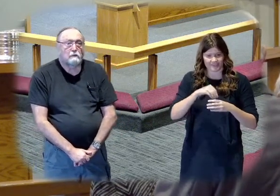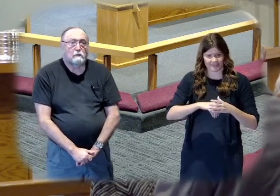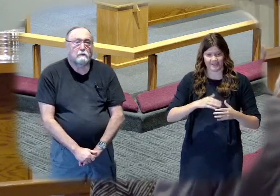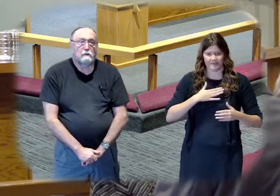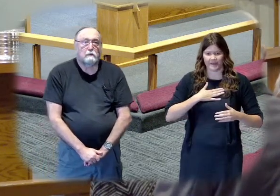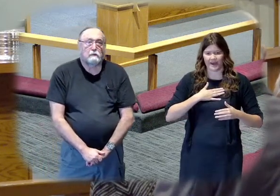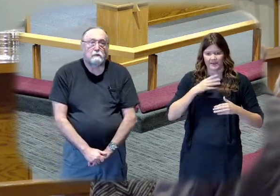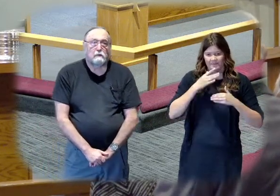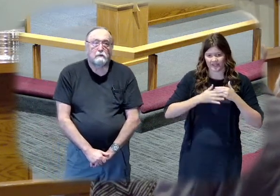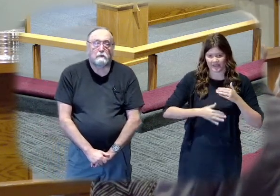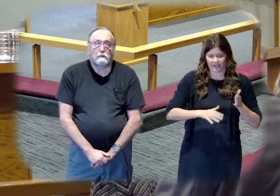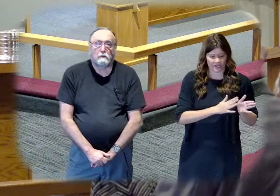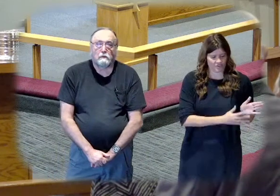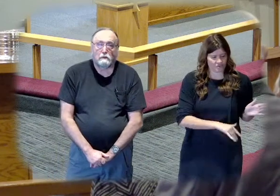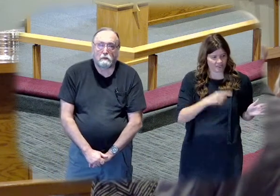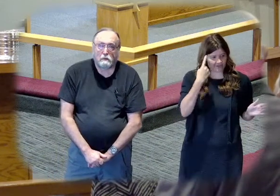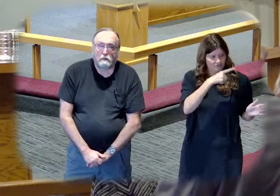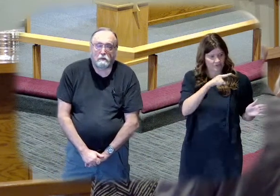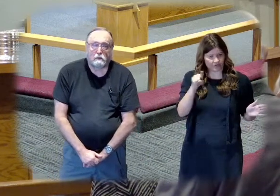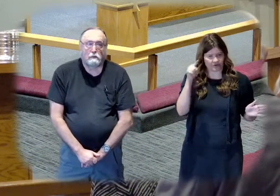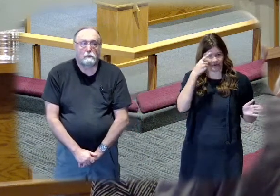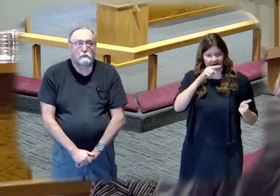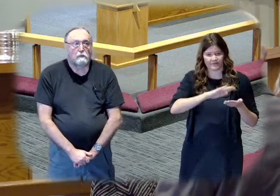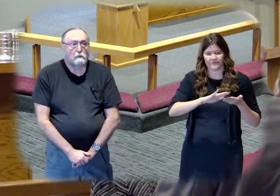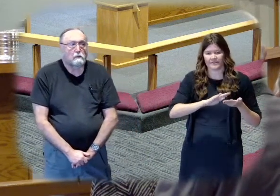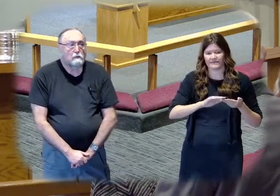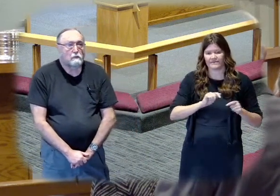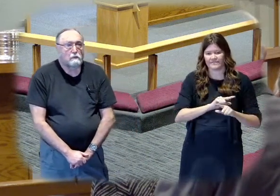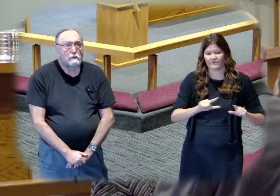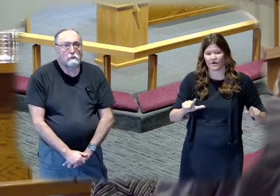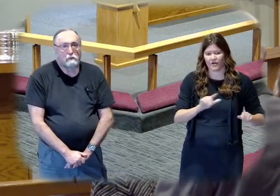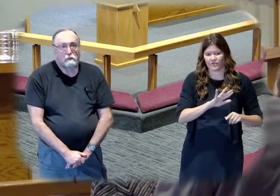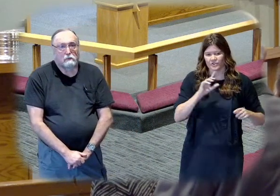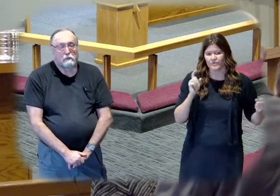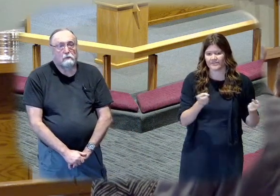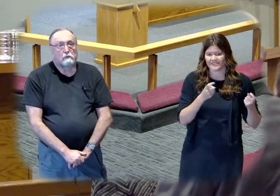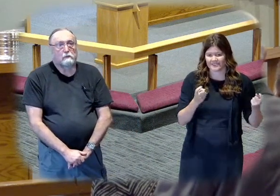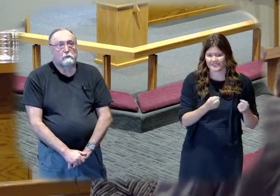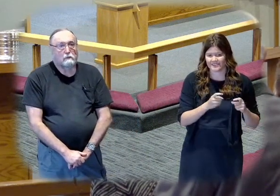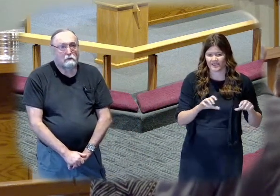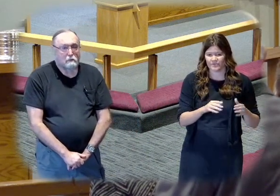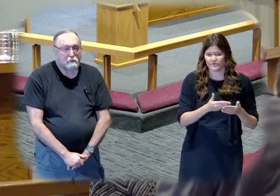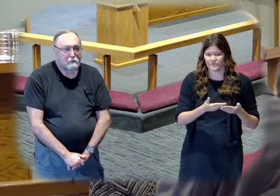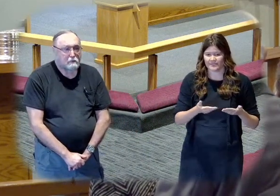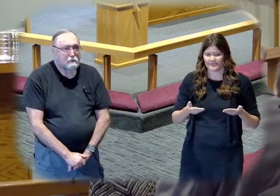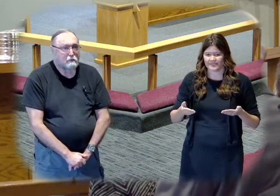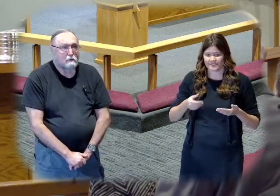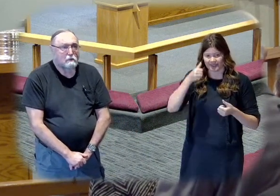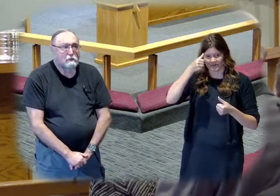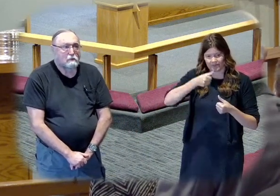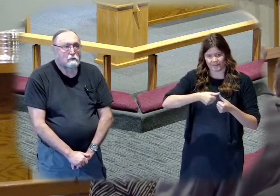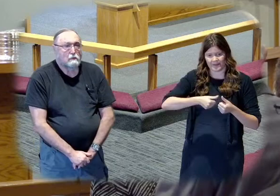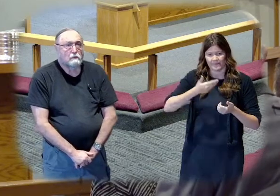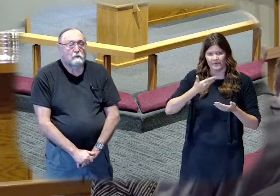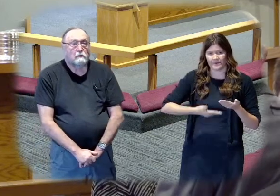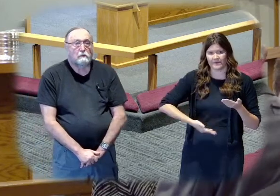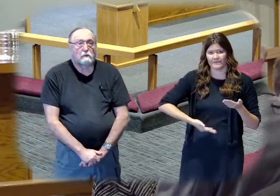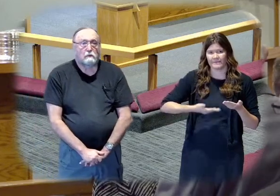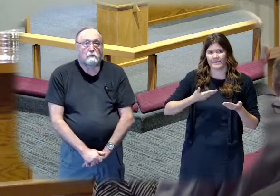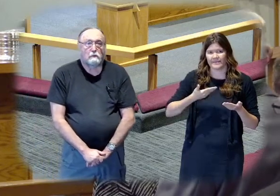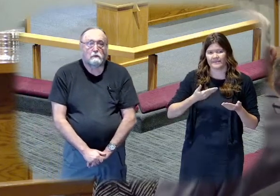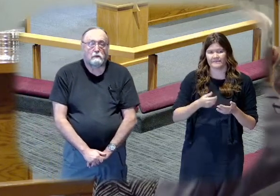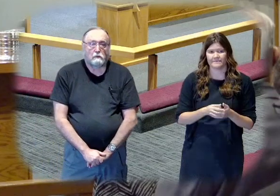you for the forgiveness of your sins. This do as often as you drink it in remembrance of